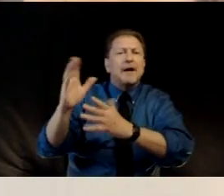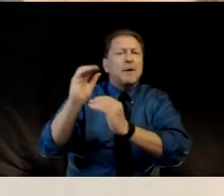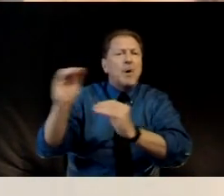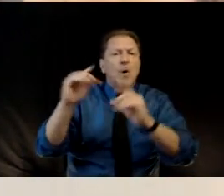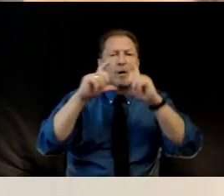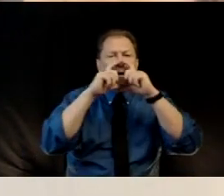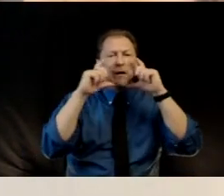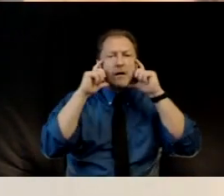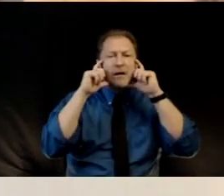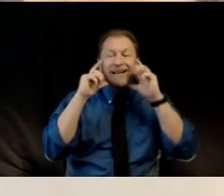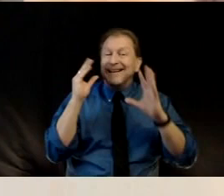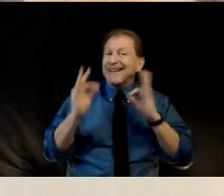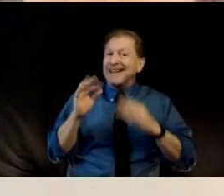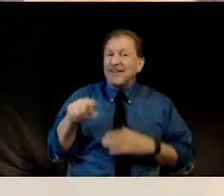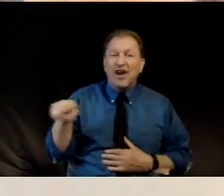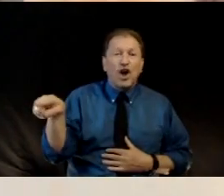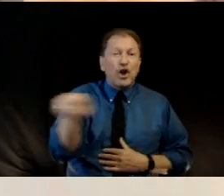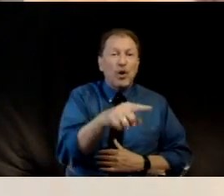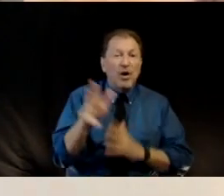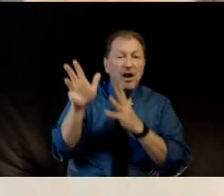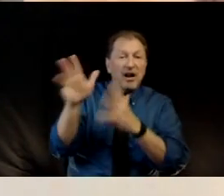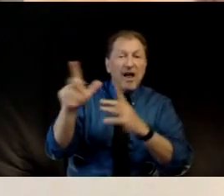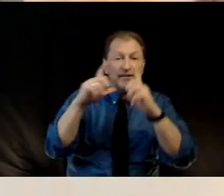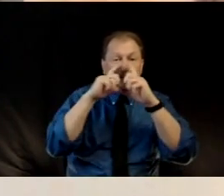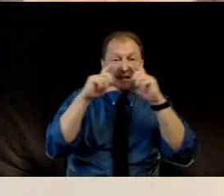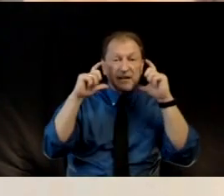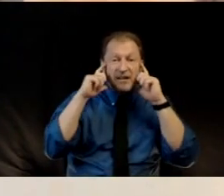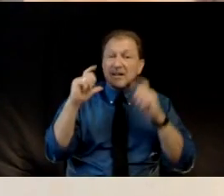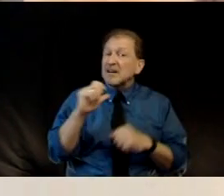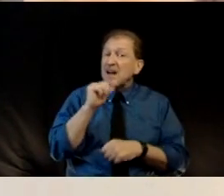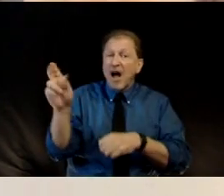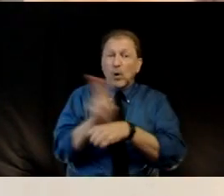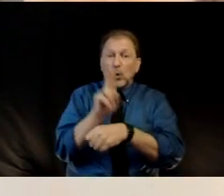in this next phase as we have been in March and April.